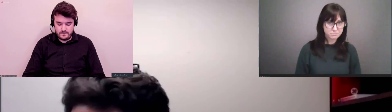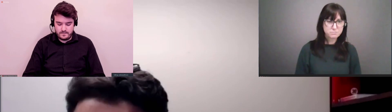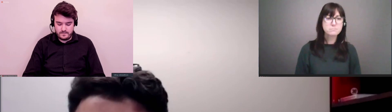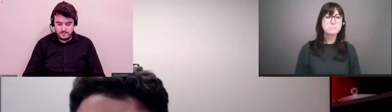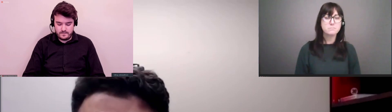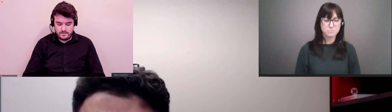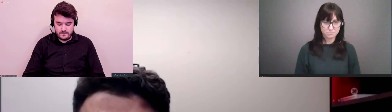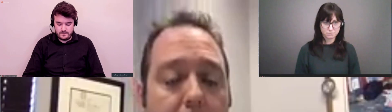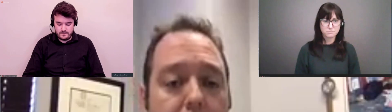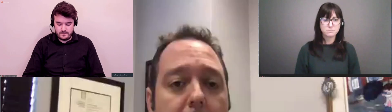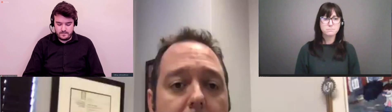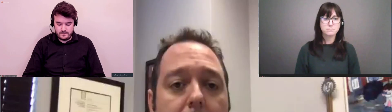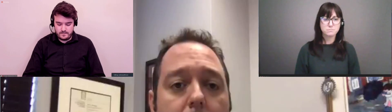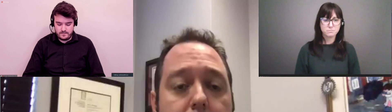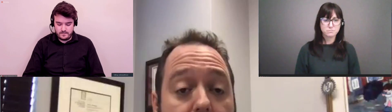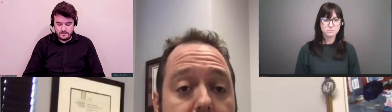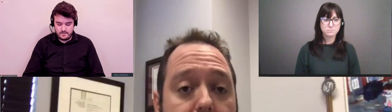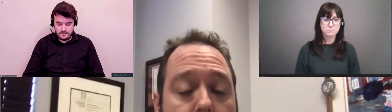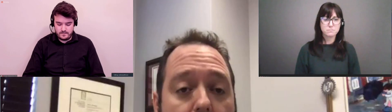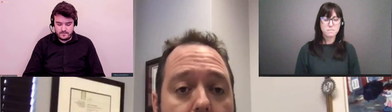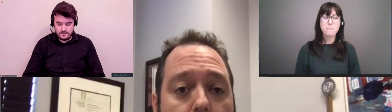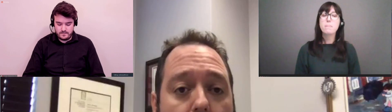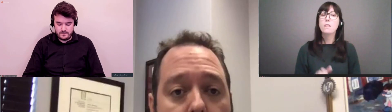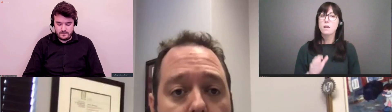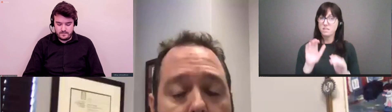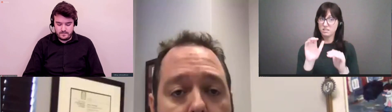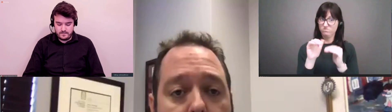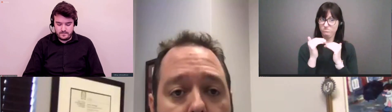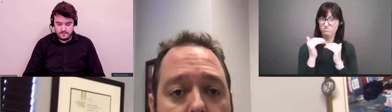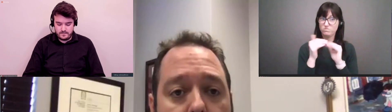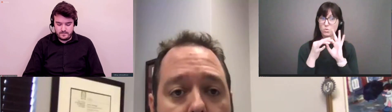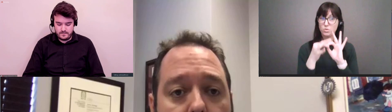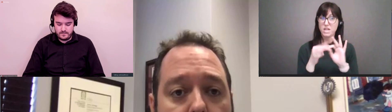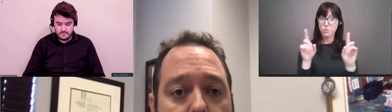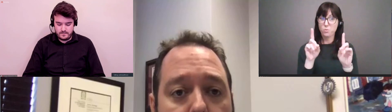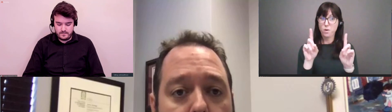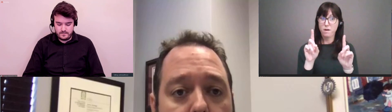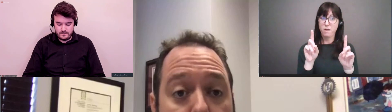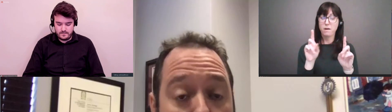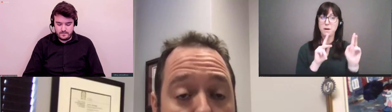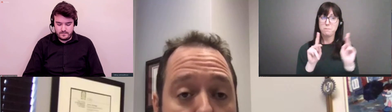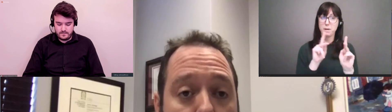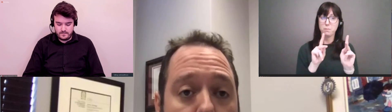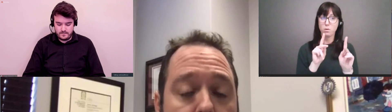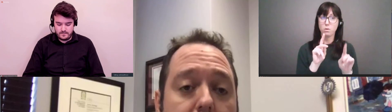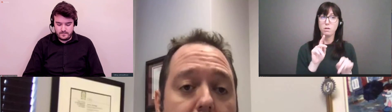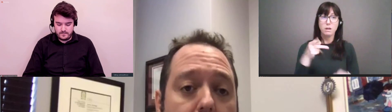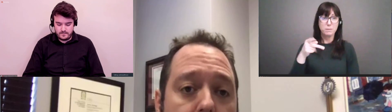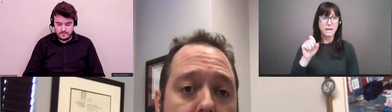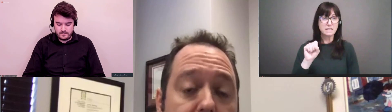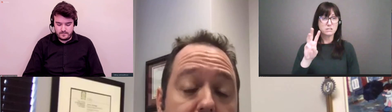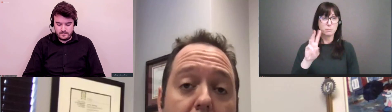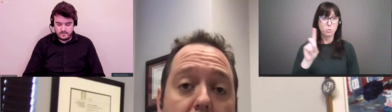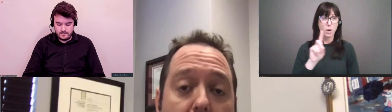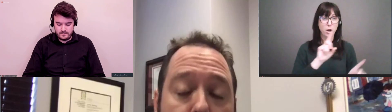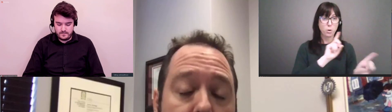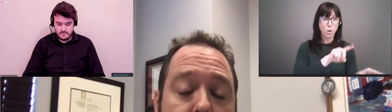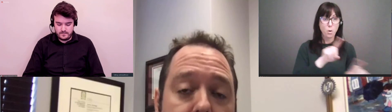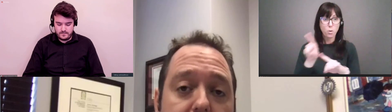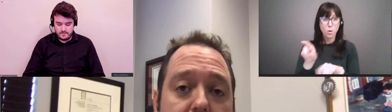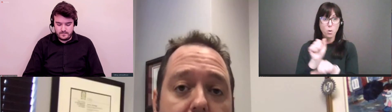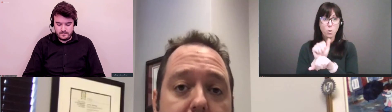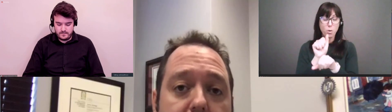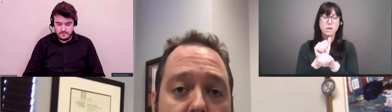So, the restrictions around where the personal support workers can go really is an